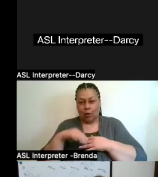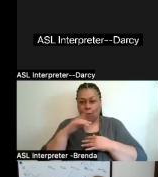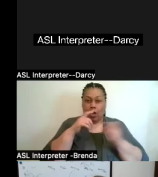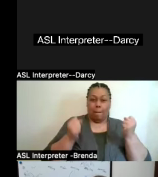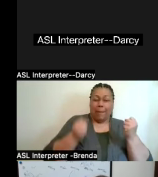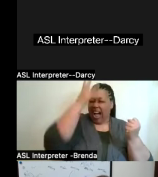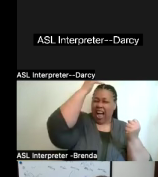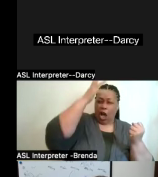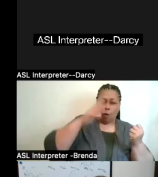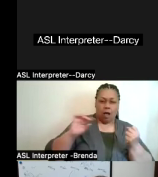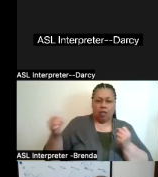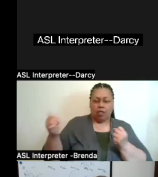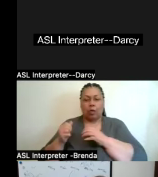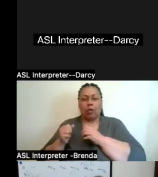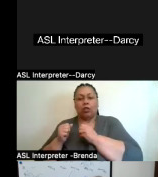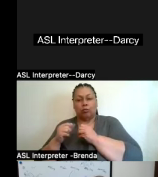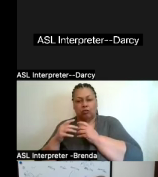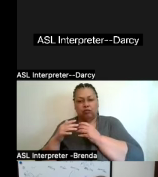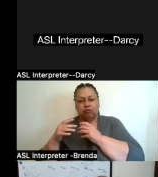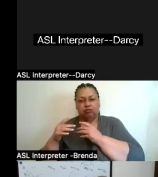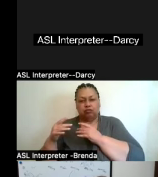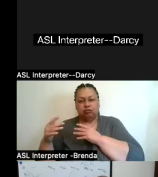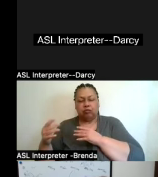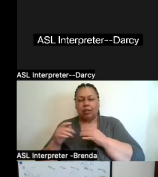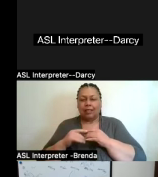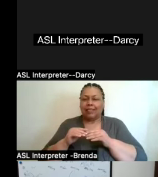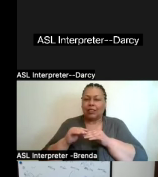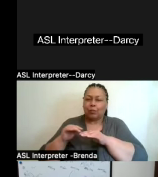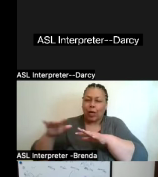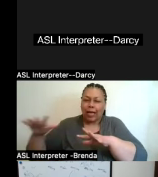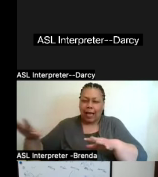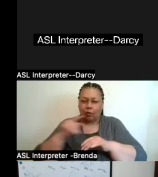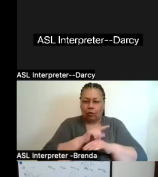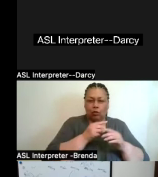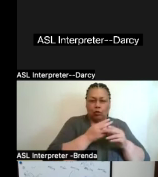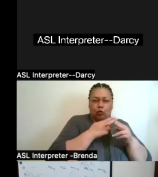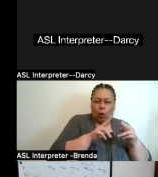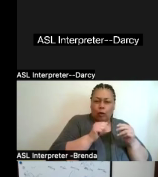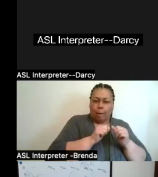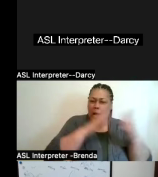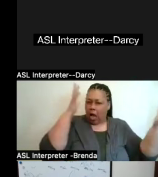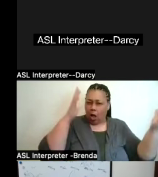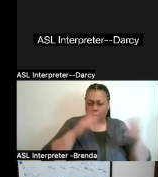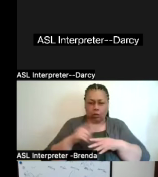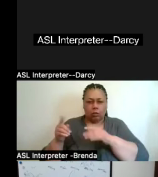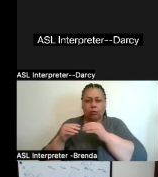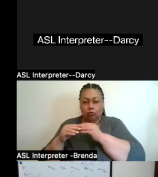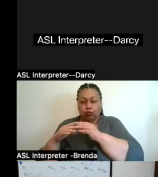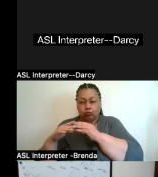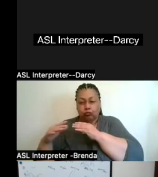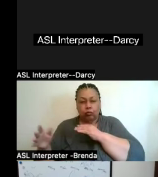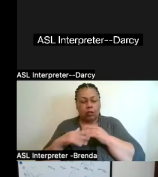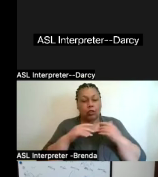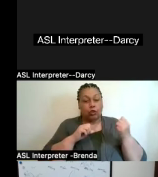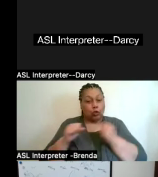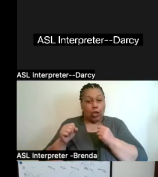impulse, and then the other one is spread out over, you know, a few minutes. So yeah, the strongest song